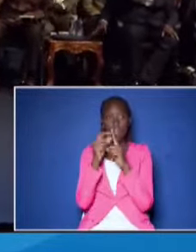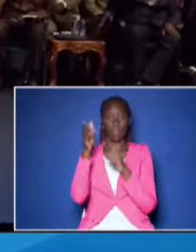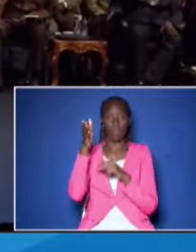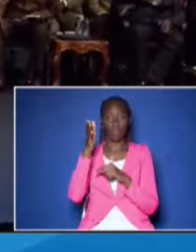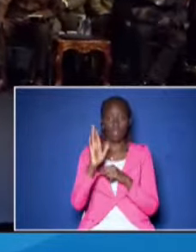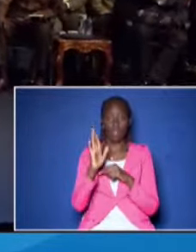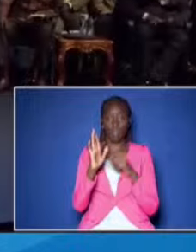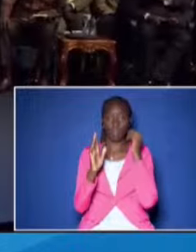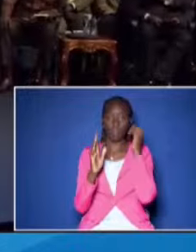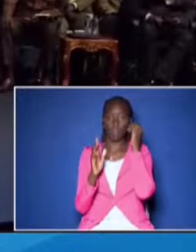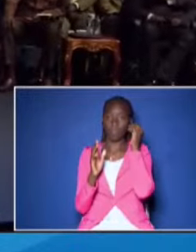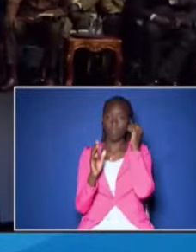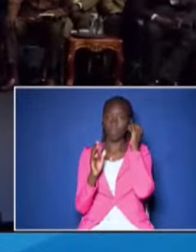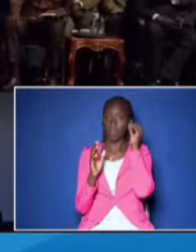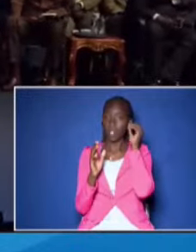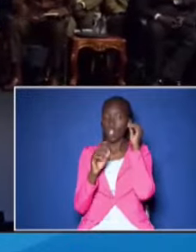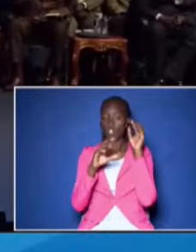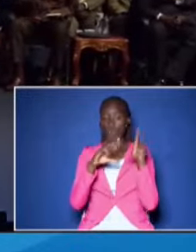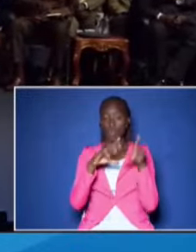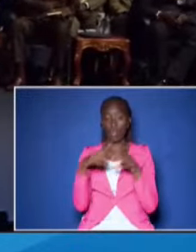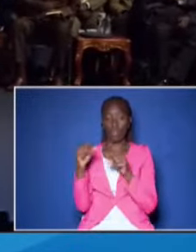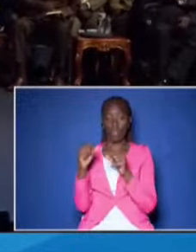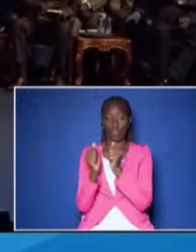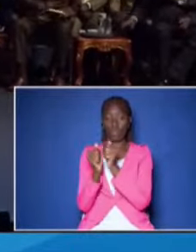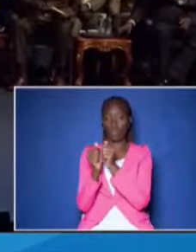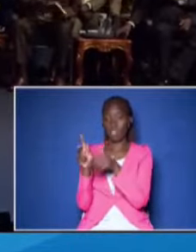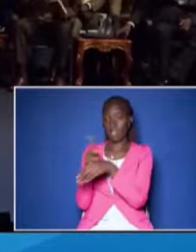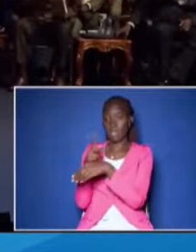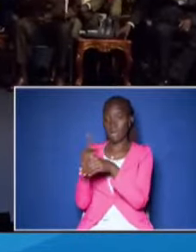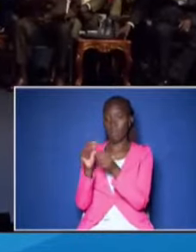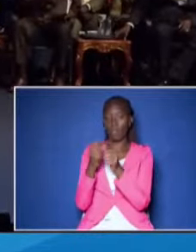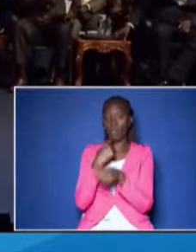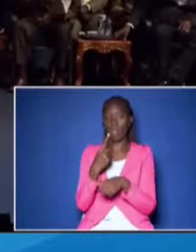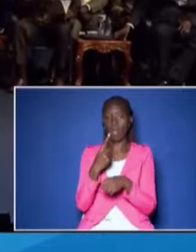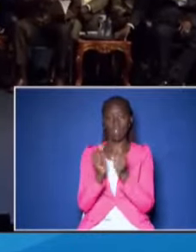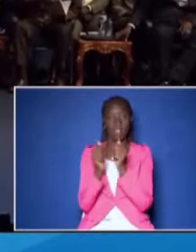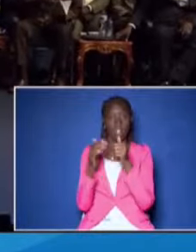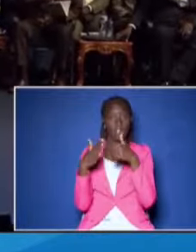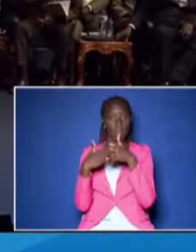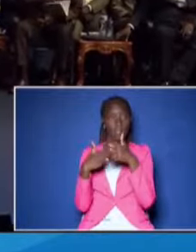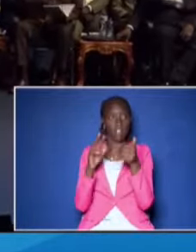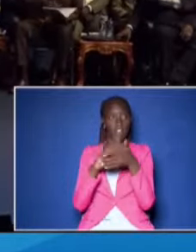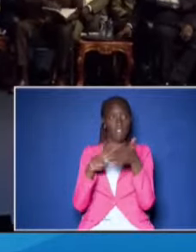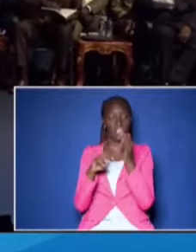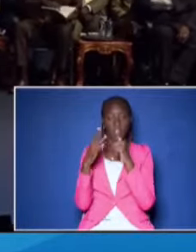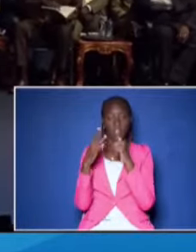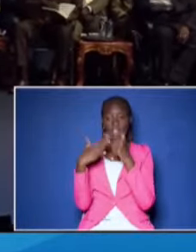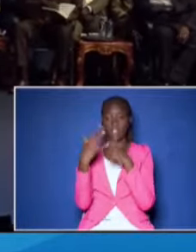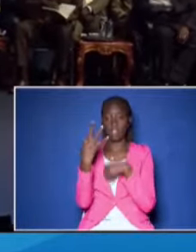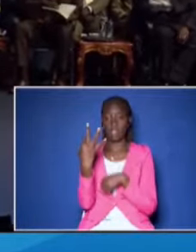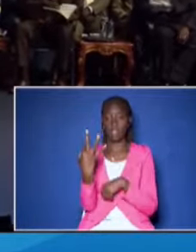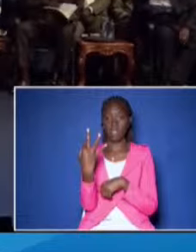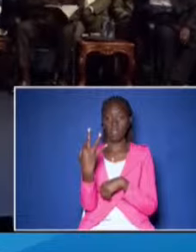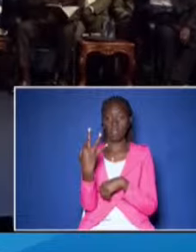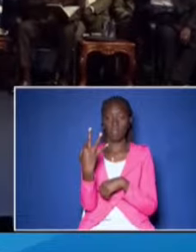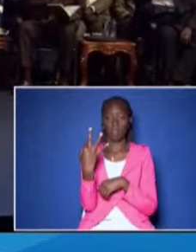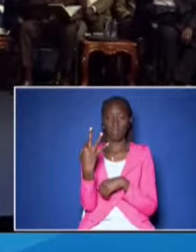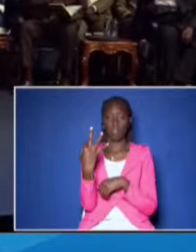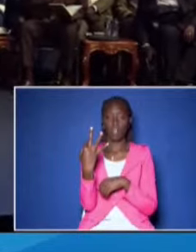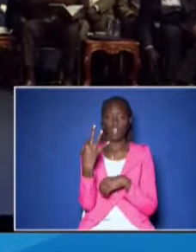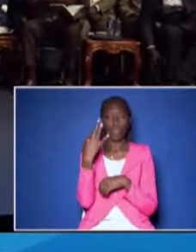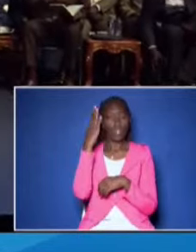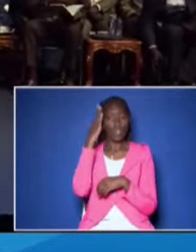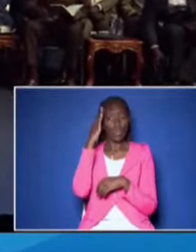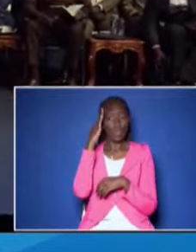scripture go to Psalm 119 quickly verse 93 have you have you